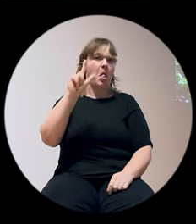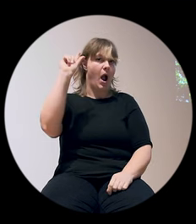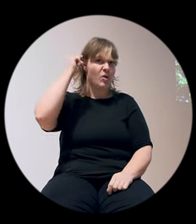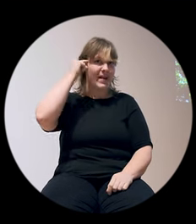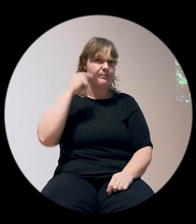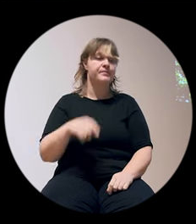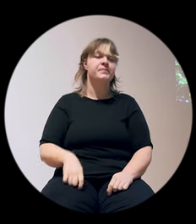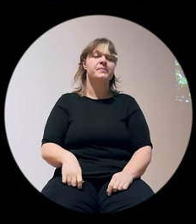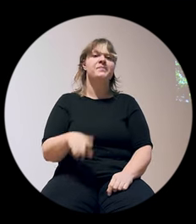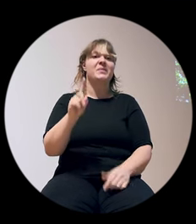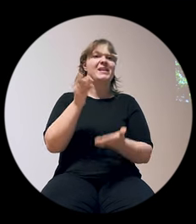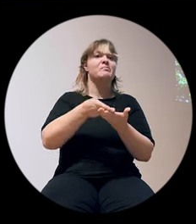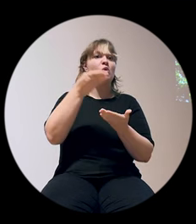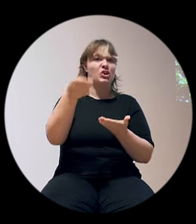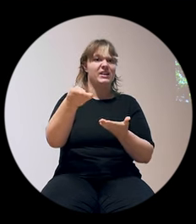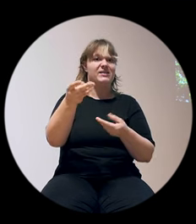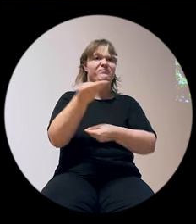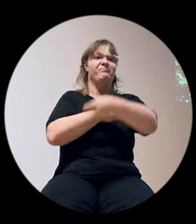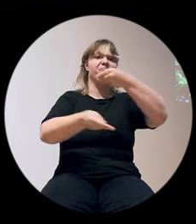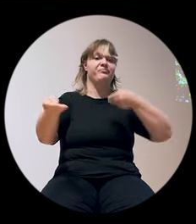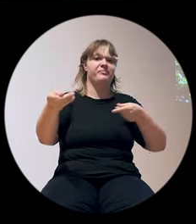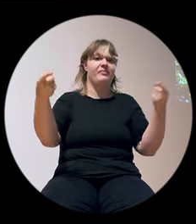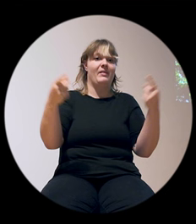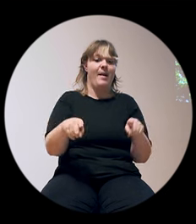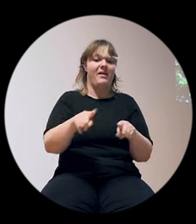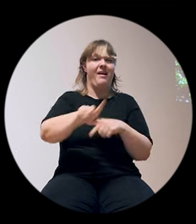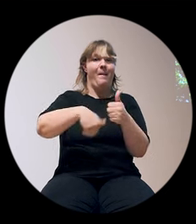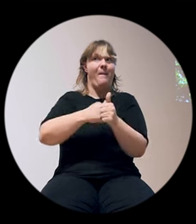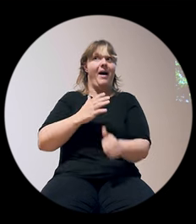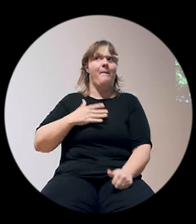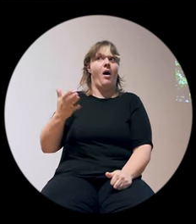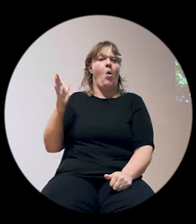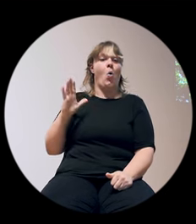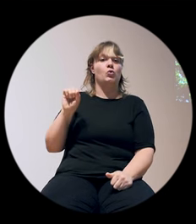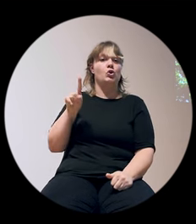This purchase and exchange took place behind my old studio in Sitka.